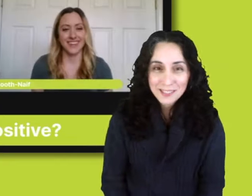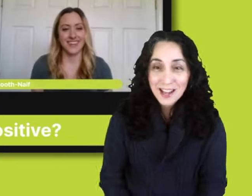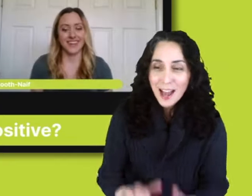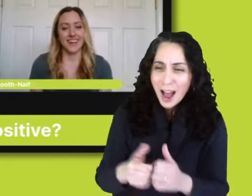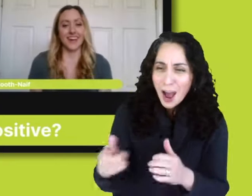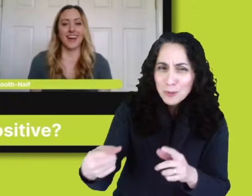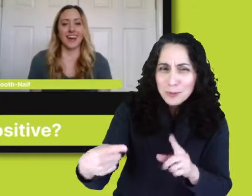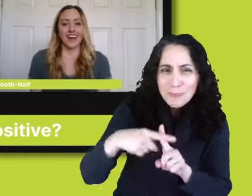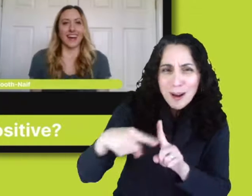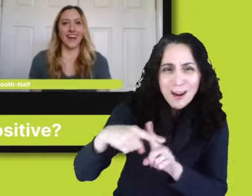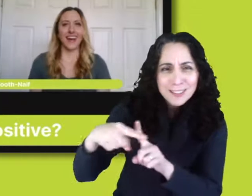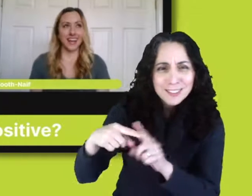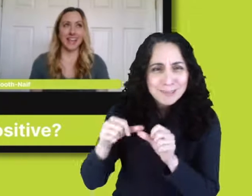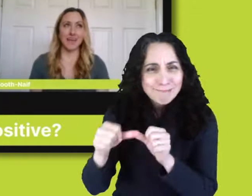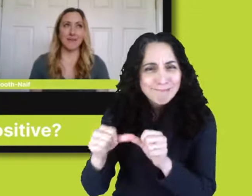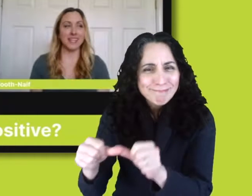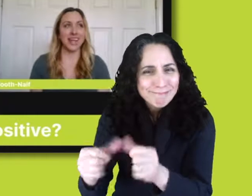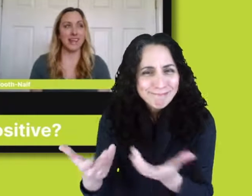positive?